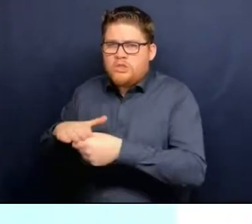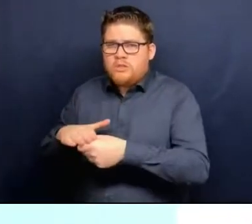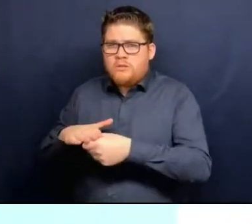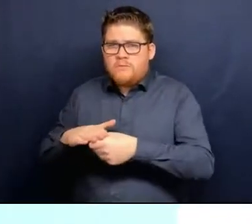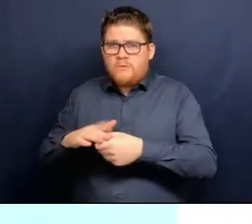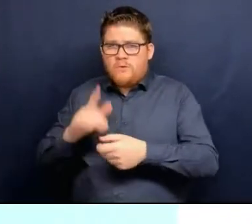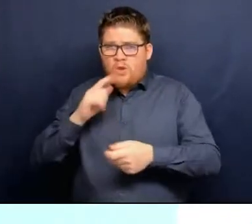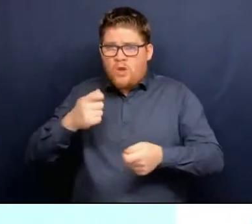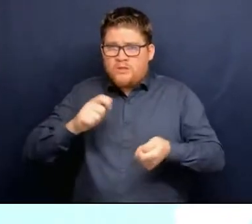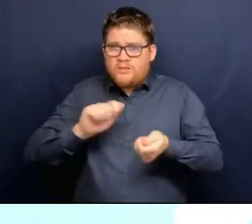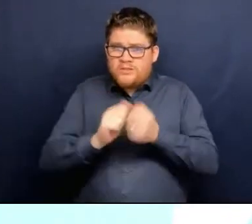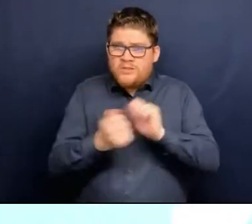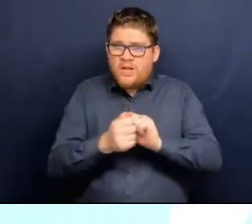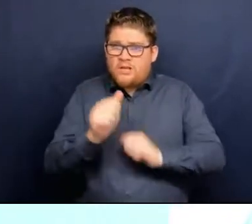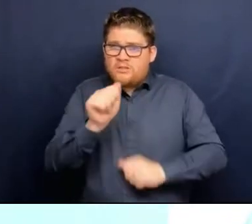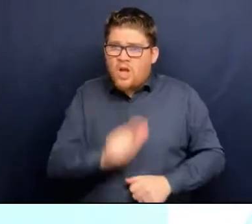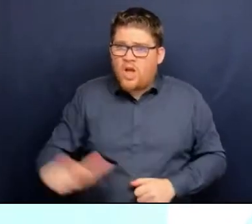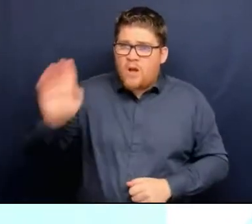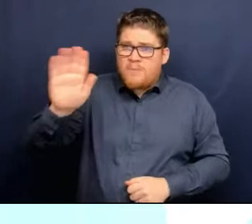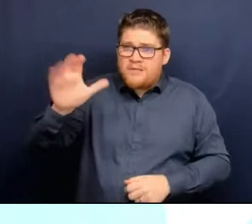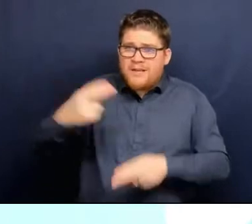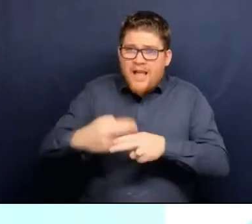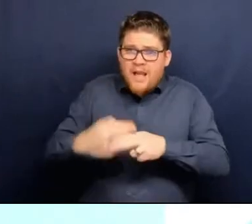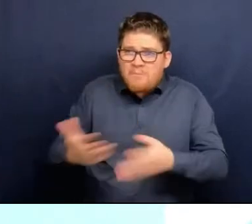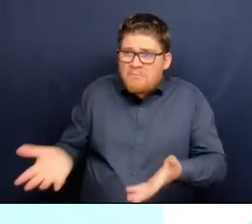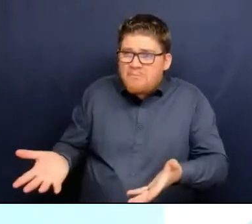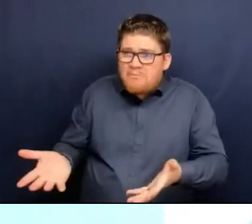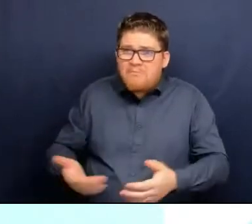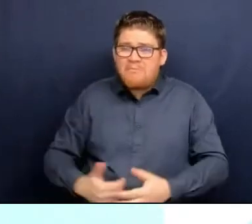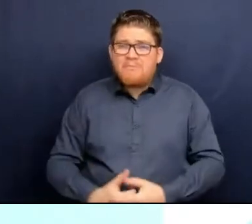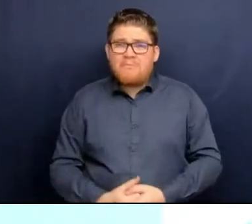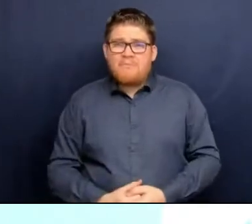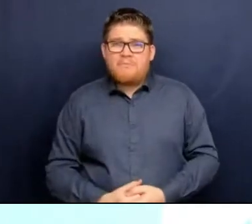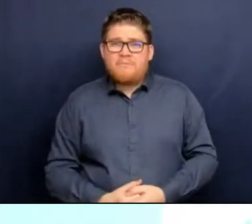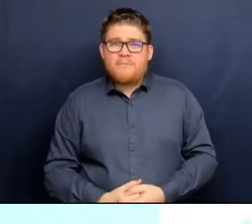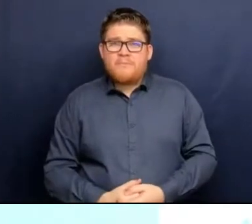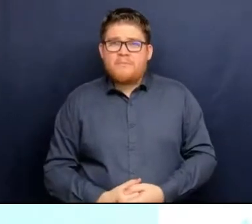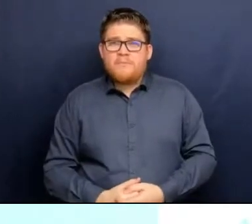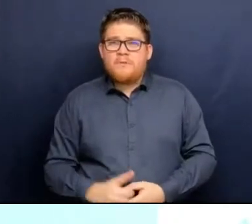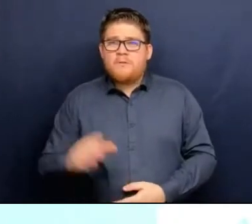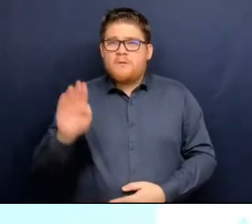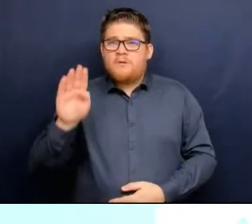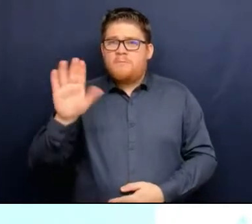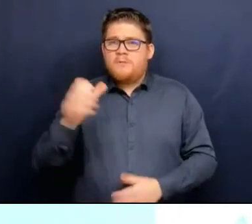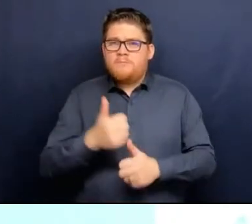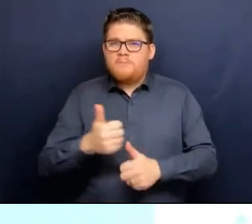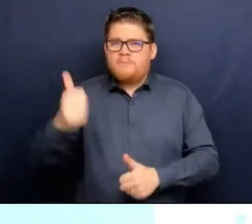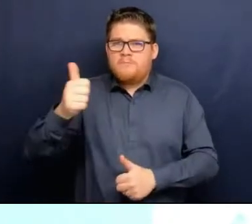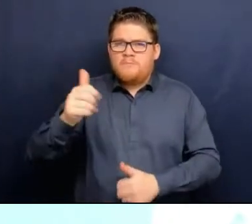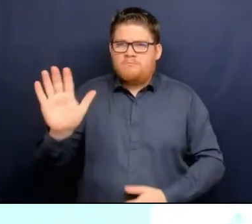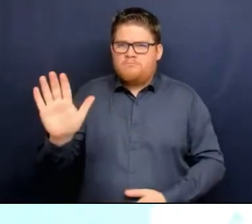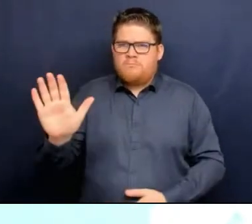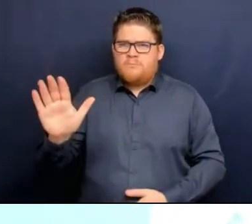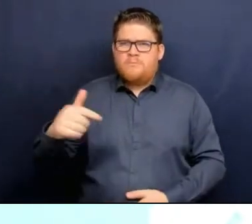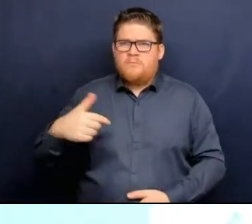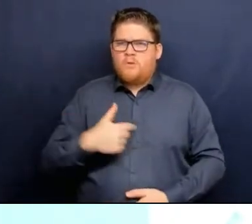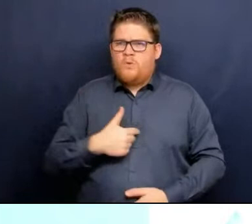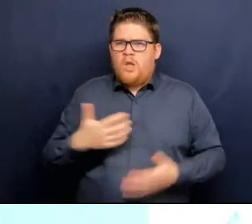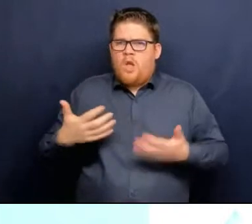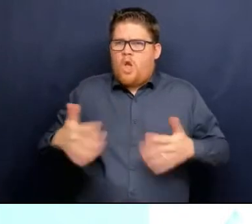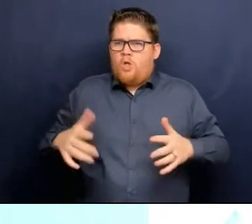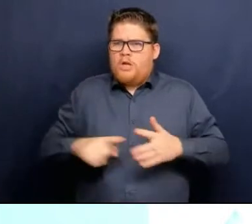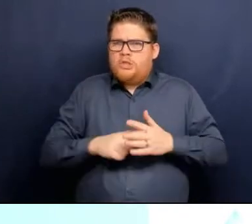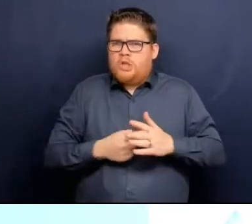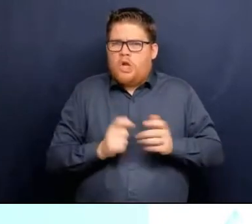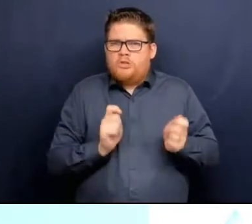now, Dirk, based on community input, Indigenous and non-Indigenous. I don't know if Murray can inventory the number